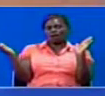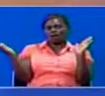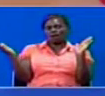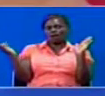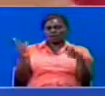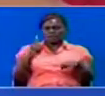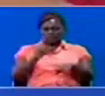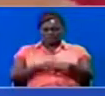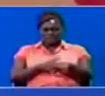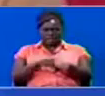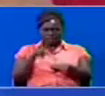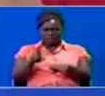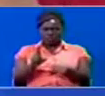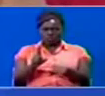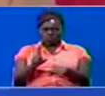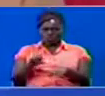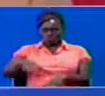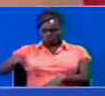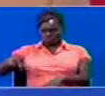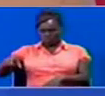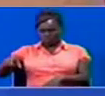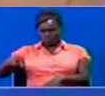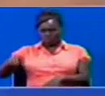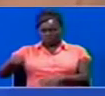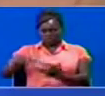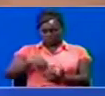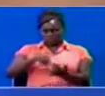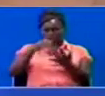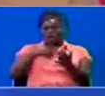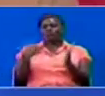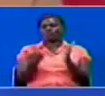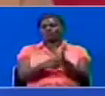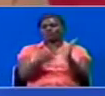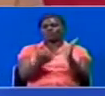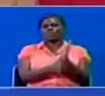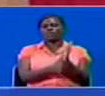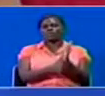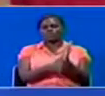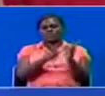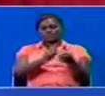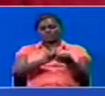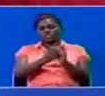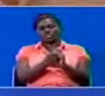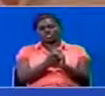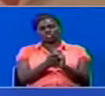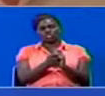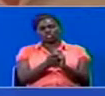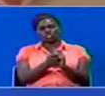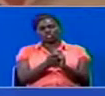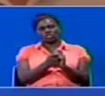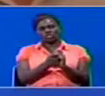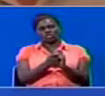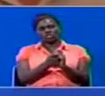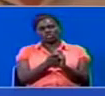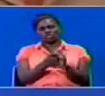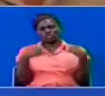So when you are defeated by a constituency and the constituency has a problem still, kubadilisha